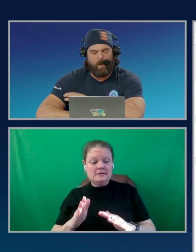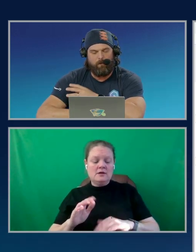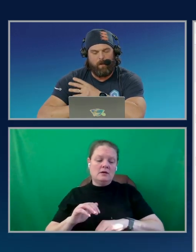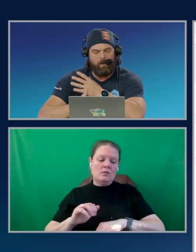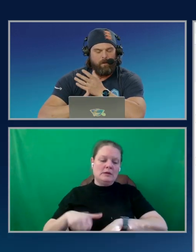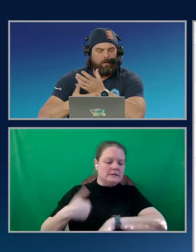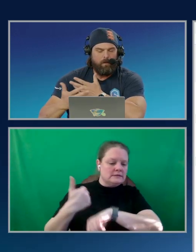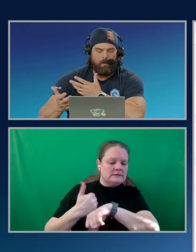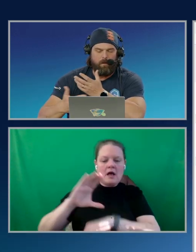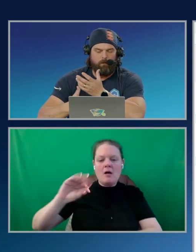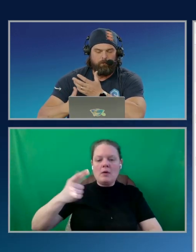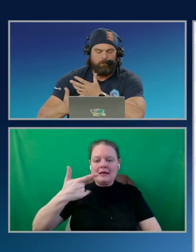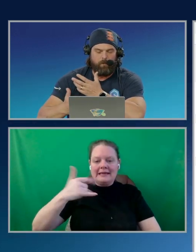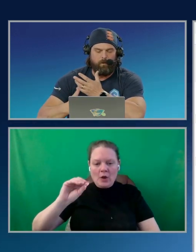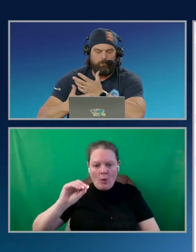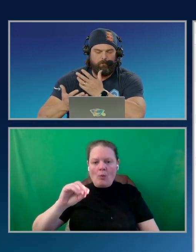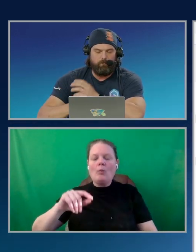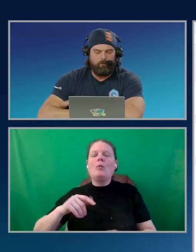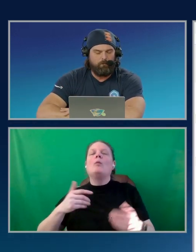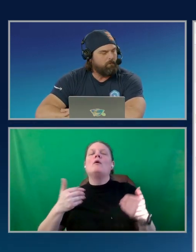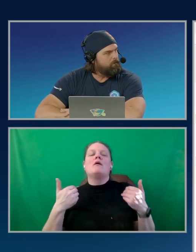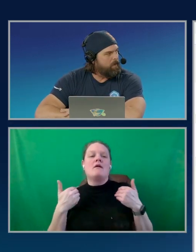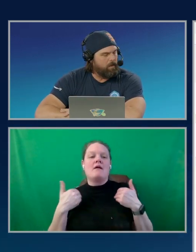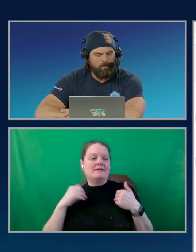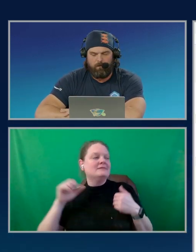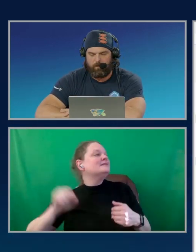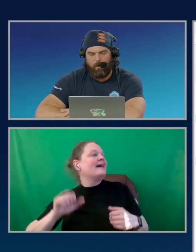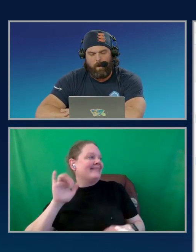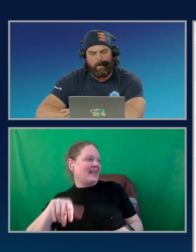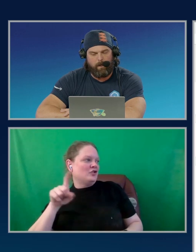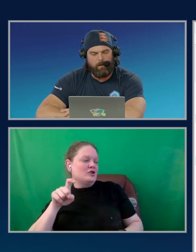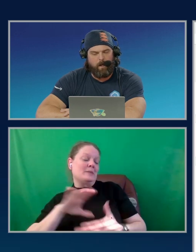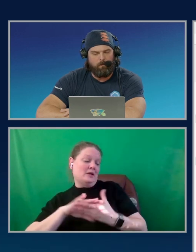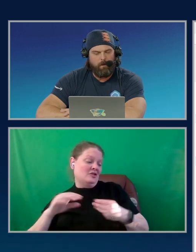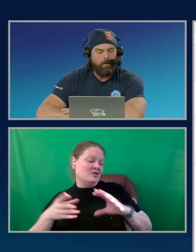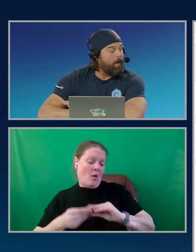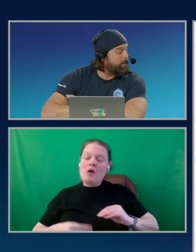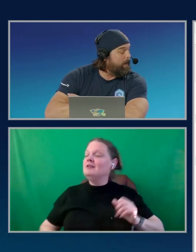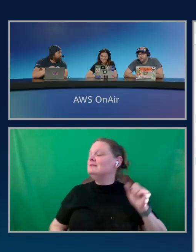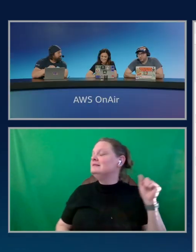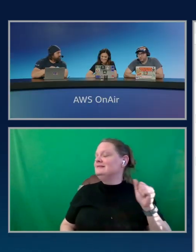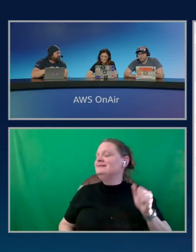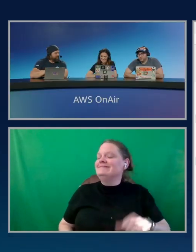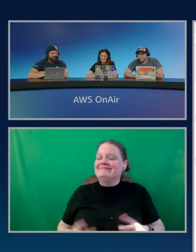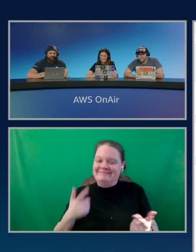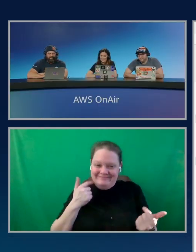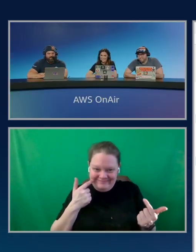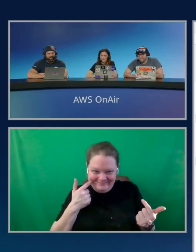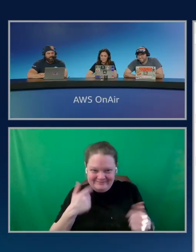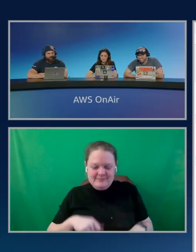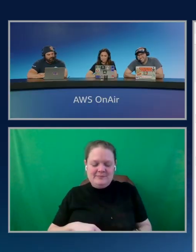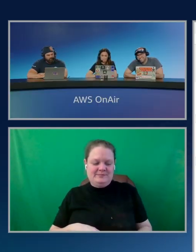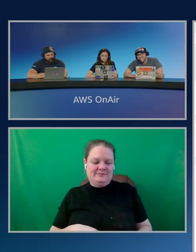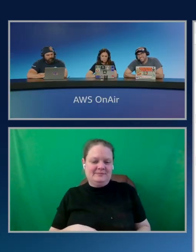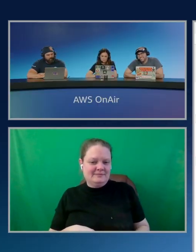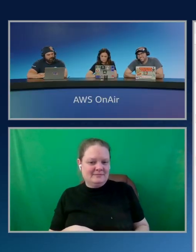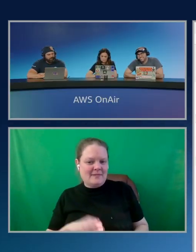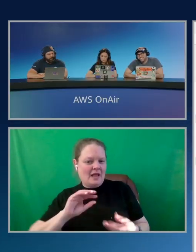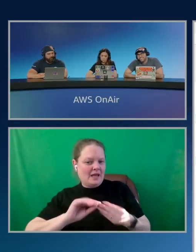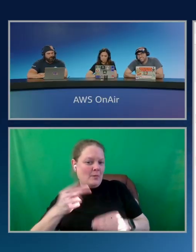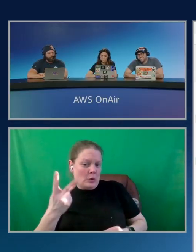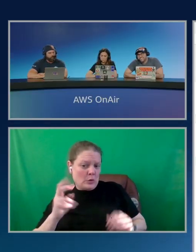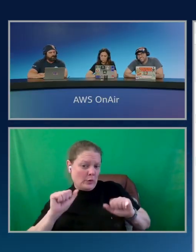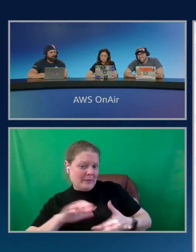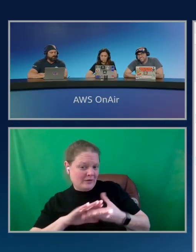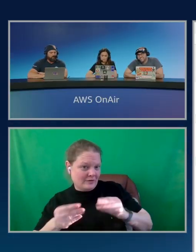I do have a. See, that should be a story. Yeah. So, and I can now. And then I can number now, two would be a story. I can take these